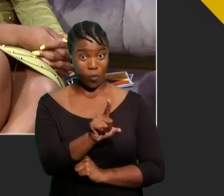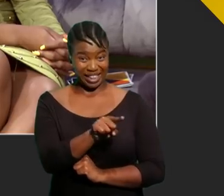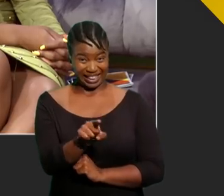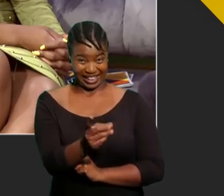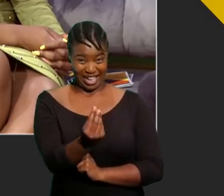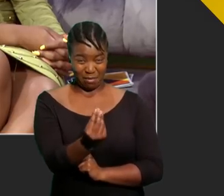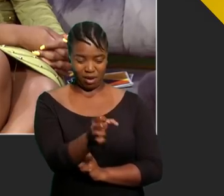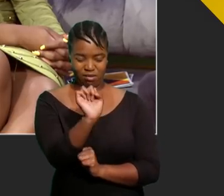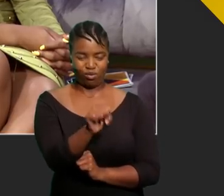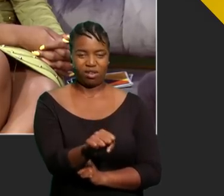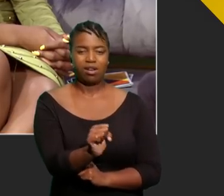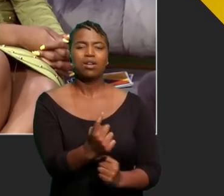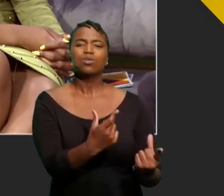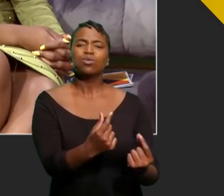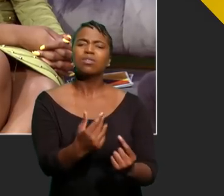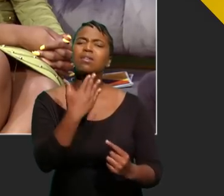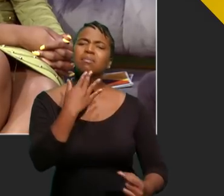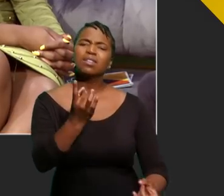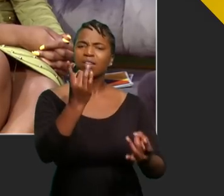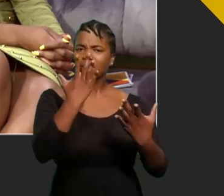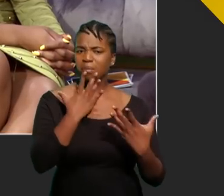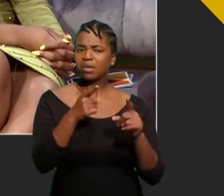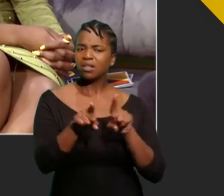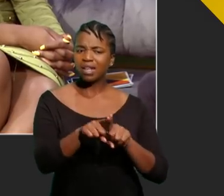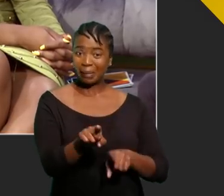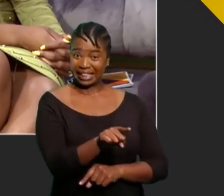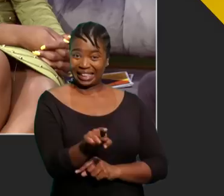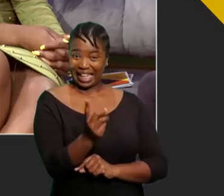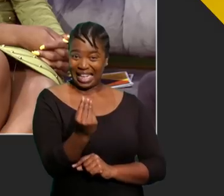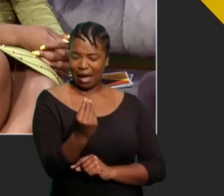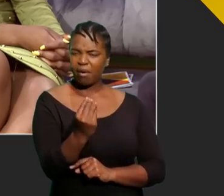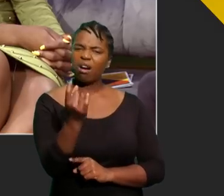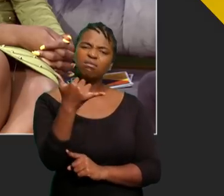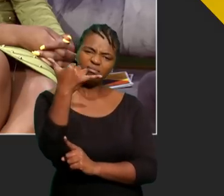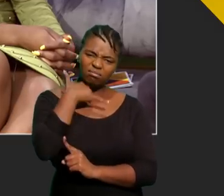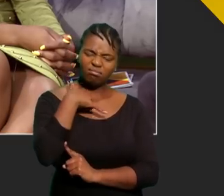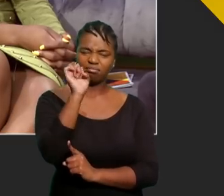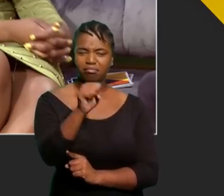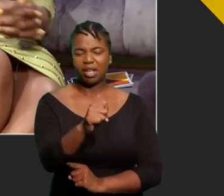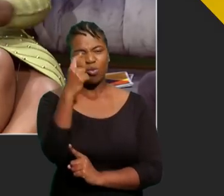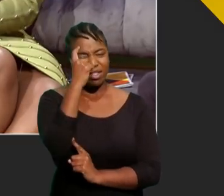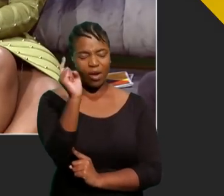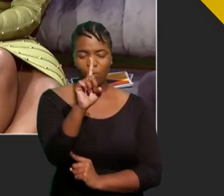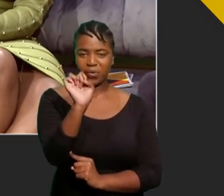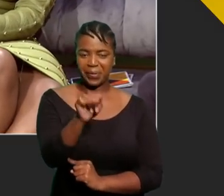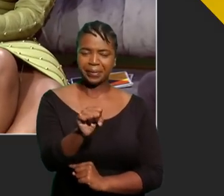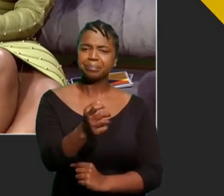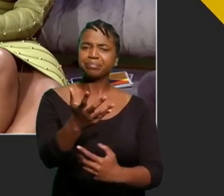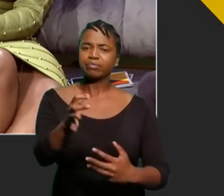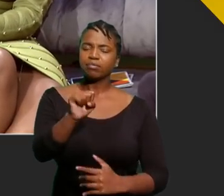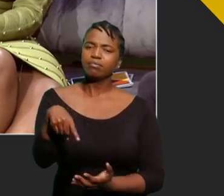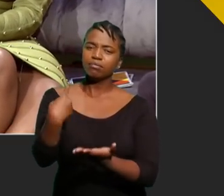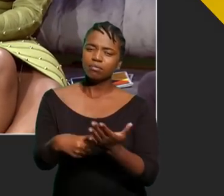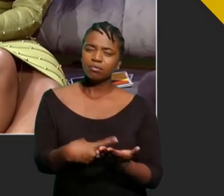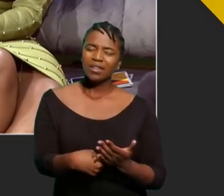011-339 and, of course, 1315. I'm going to come here to Paul and I'm going to go into the topic. I'm going to come here to the commission. I'm going to come here to the